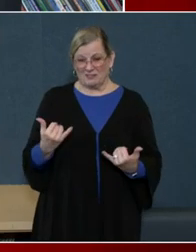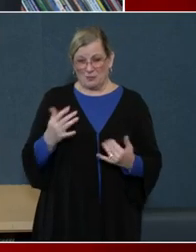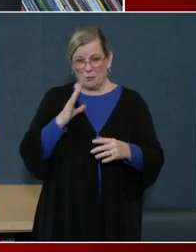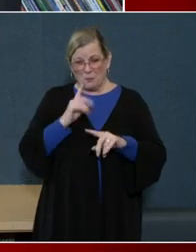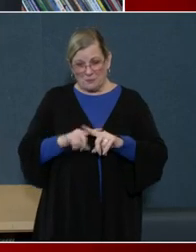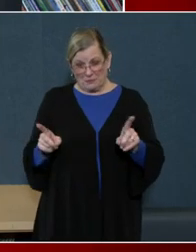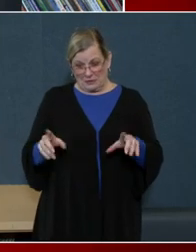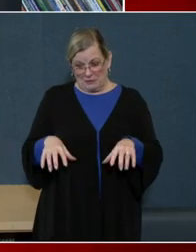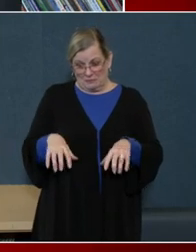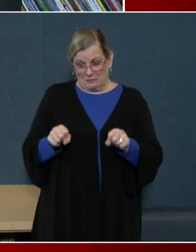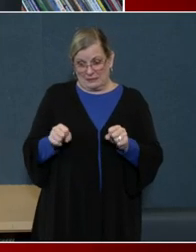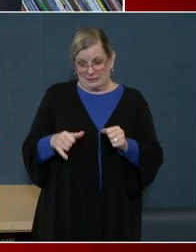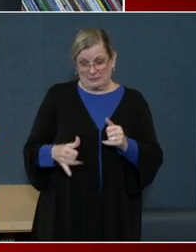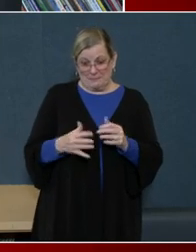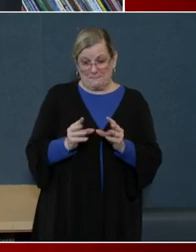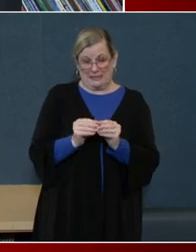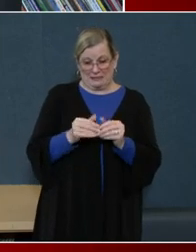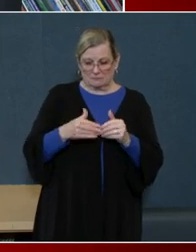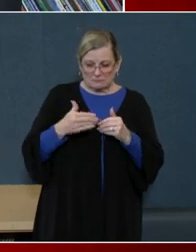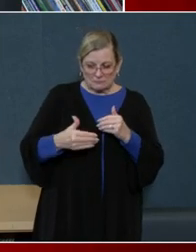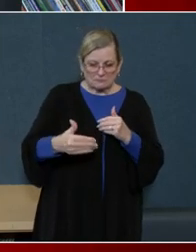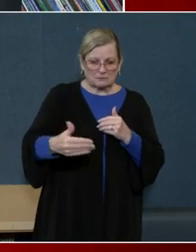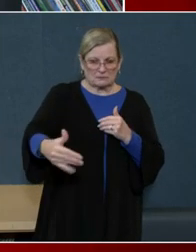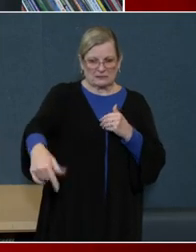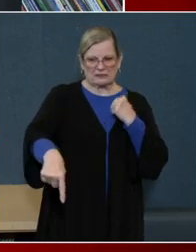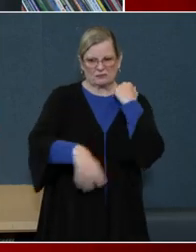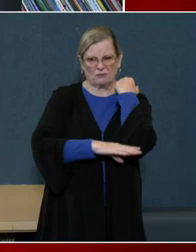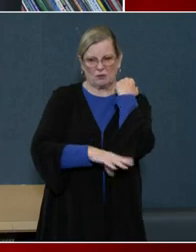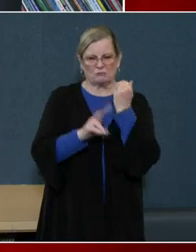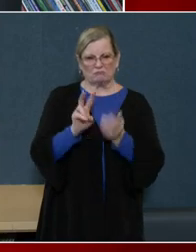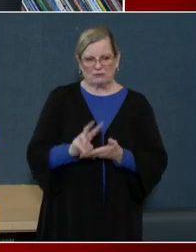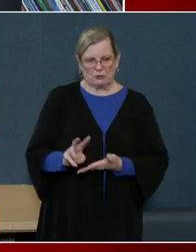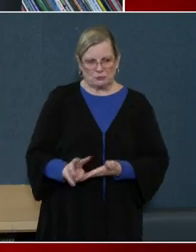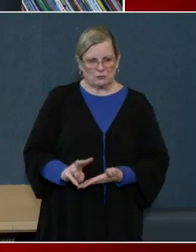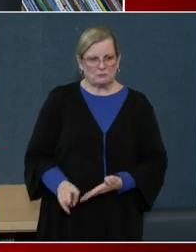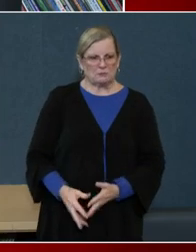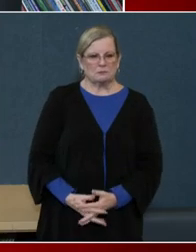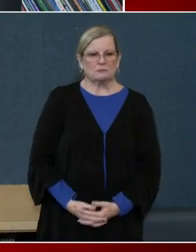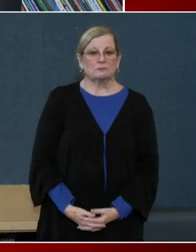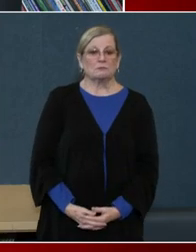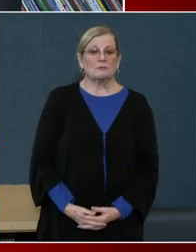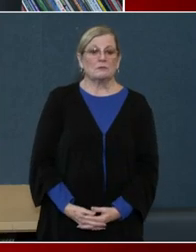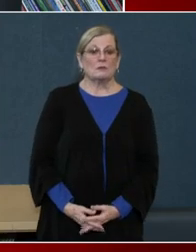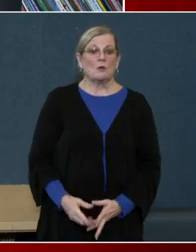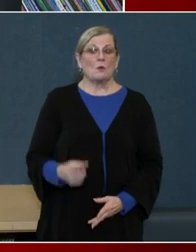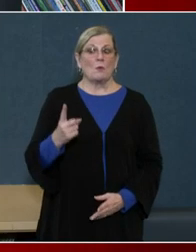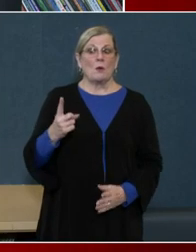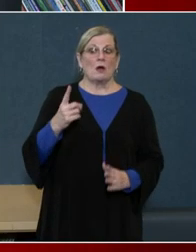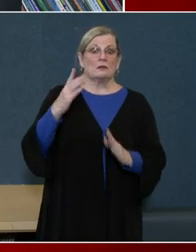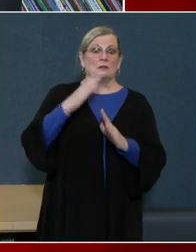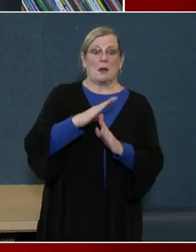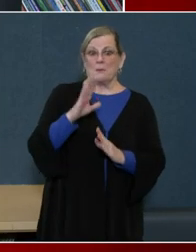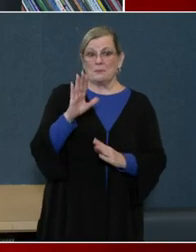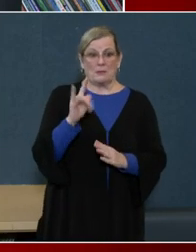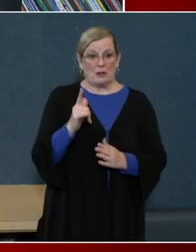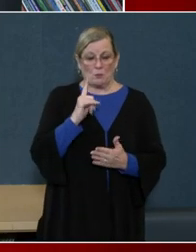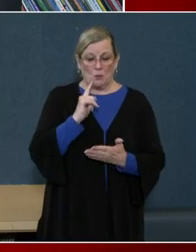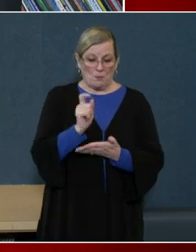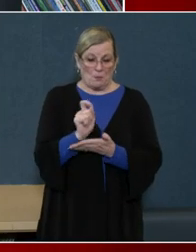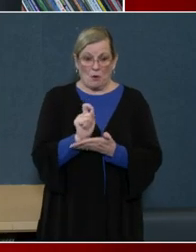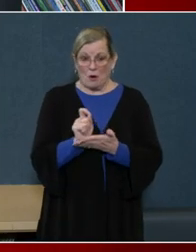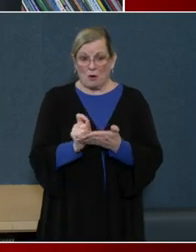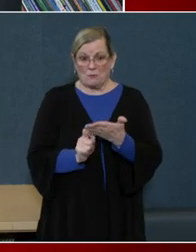period. Probably the most newsworthy of bills that will be marked up is it's actually a